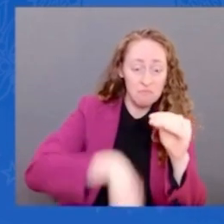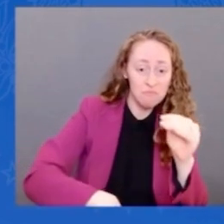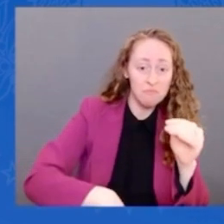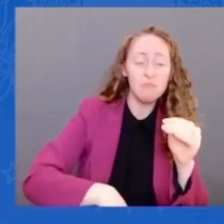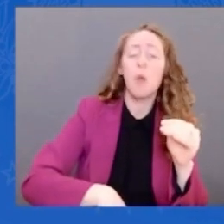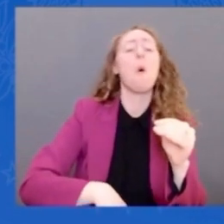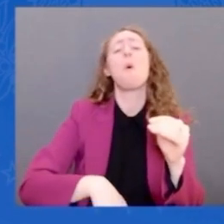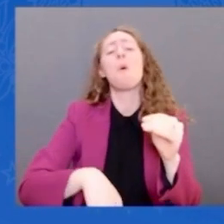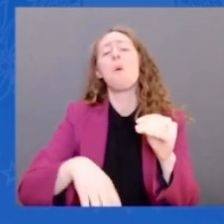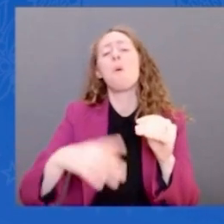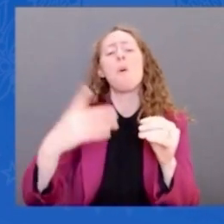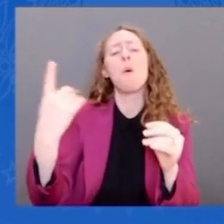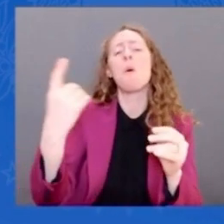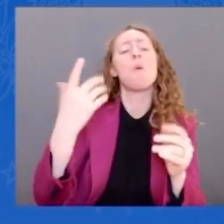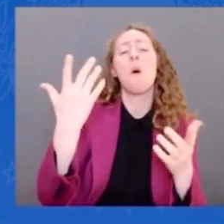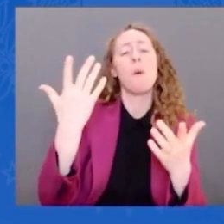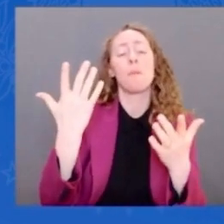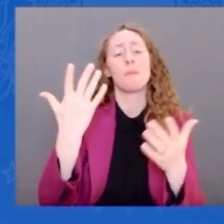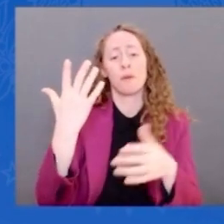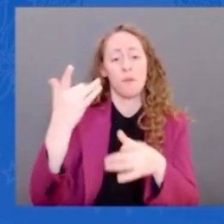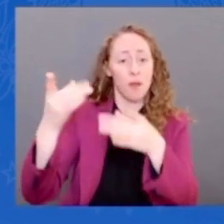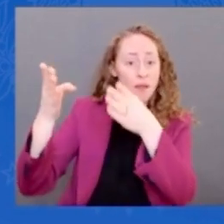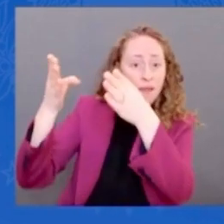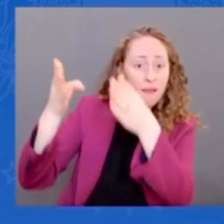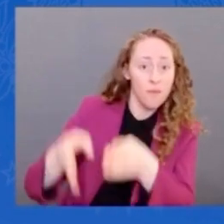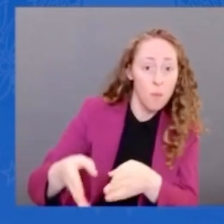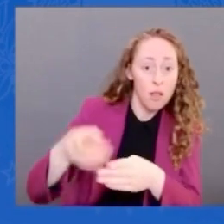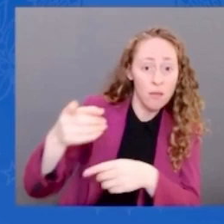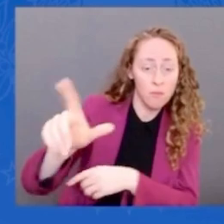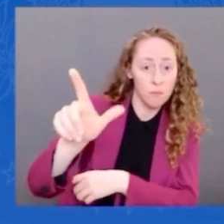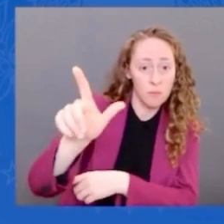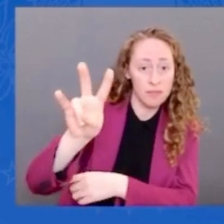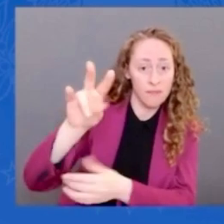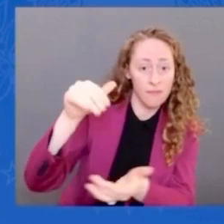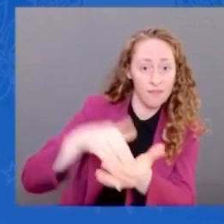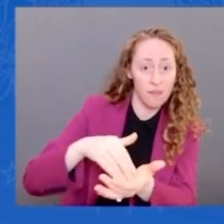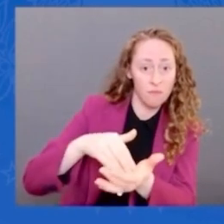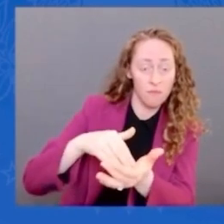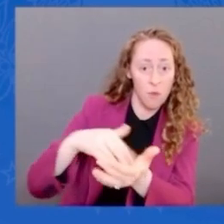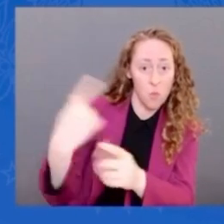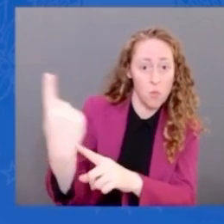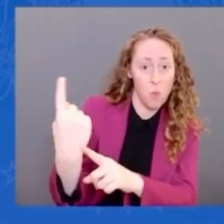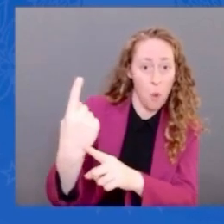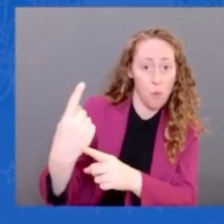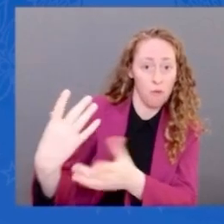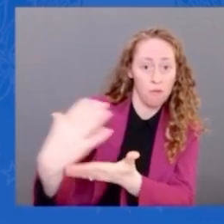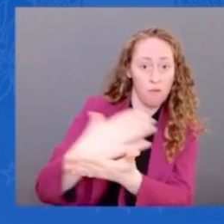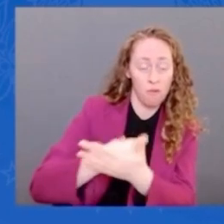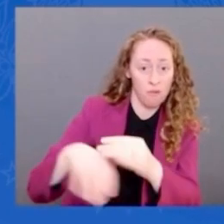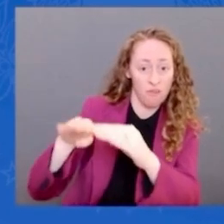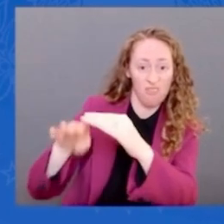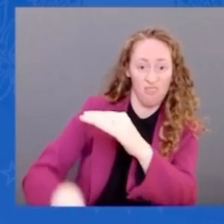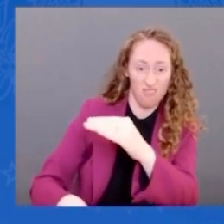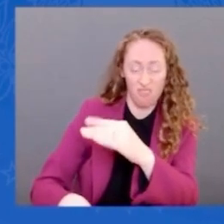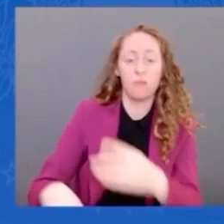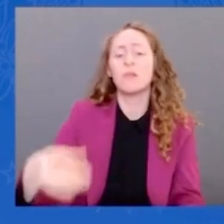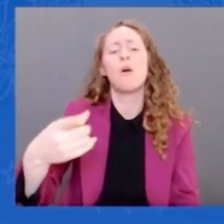member of your household is on Medicaid or Supplemental Security Income, or a number of other programs, you're